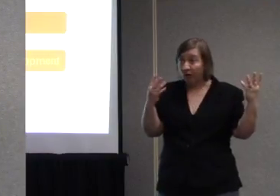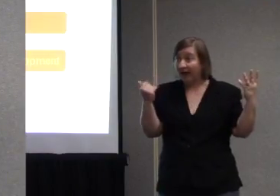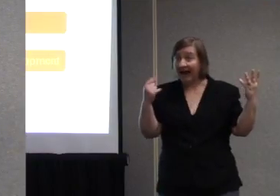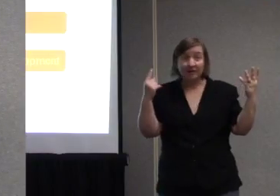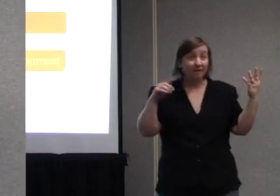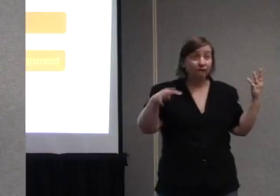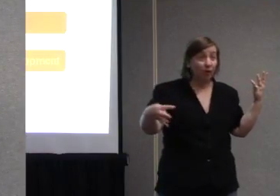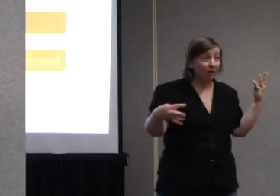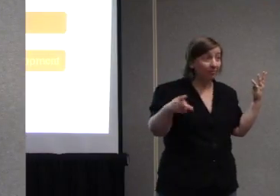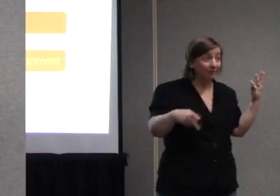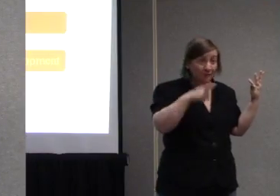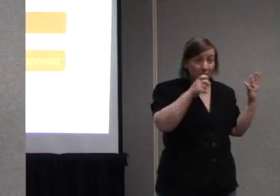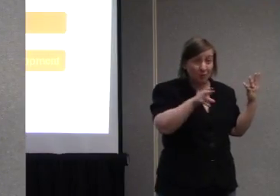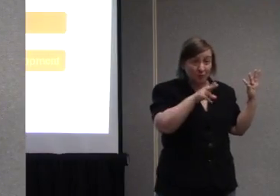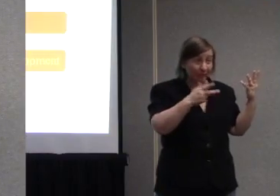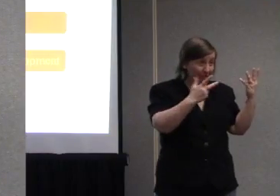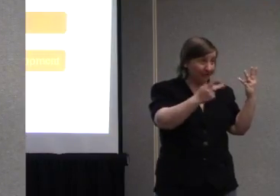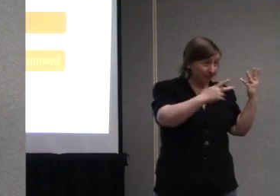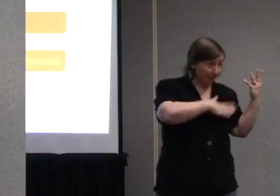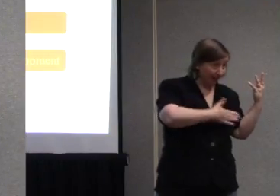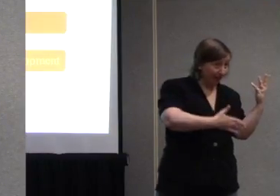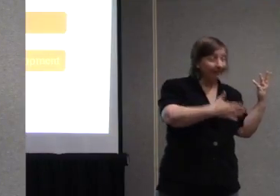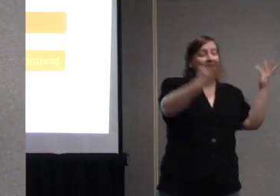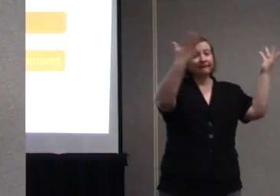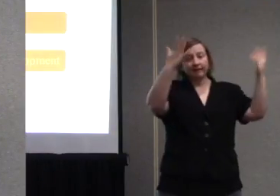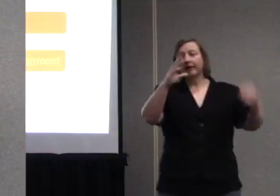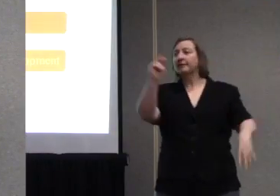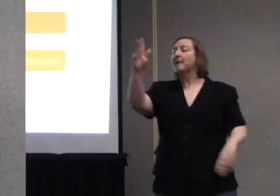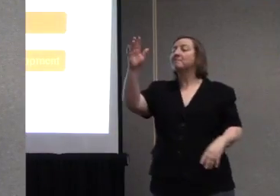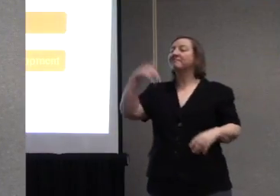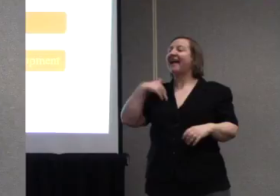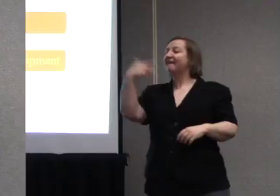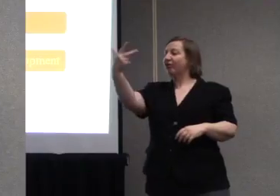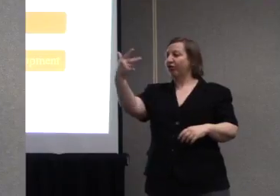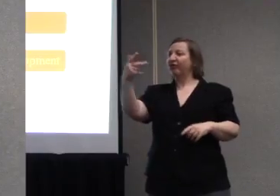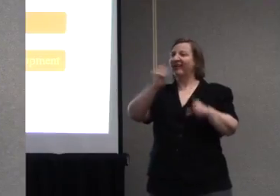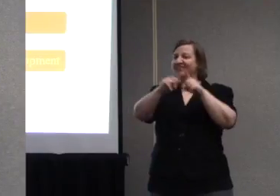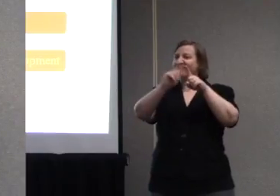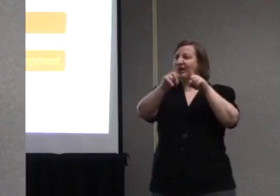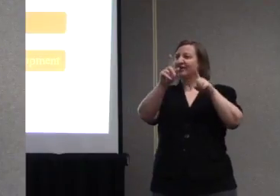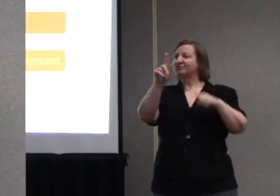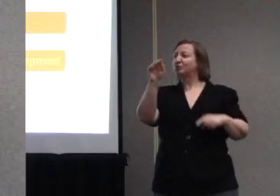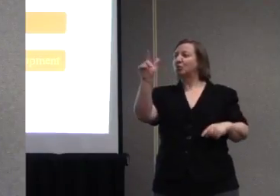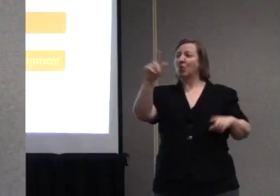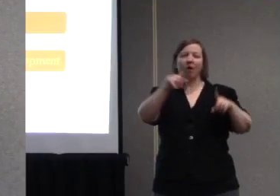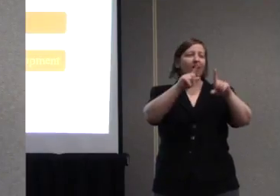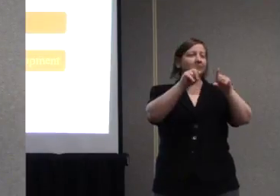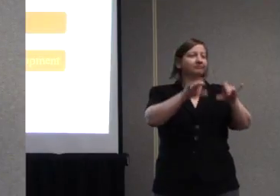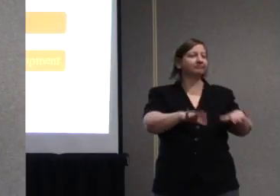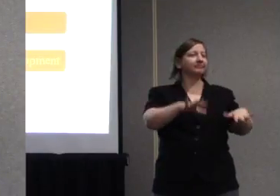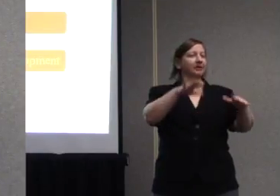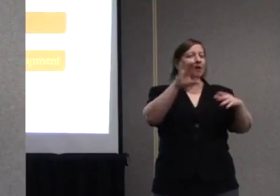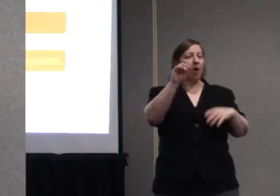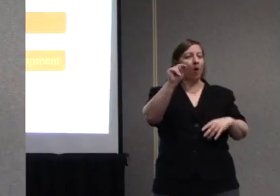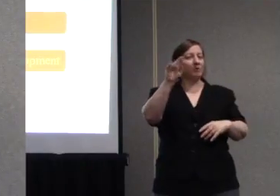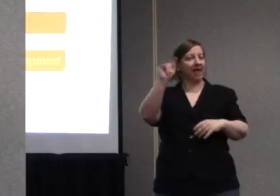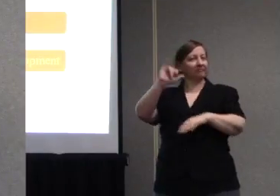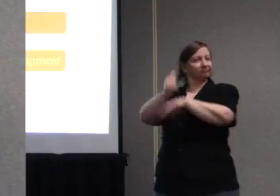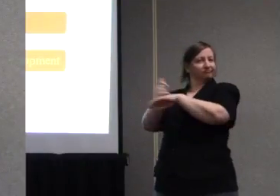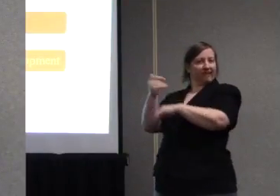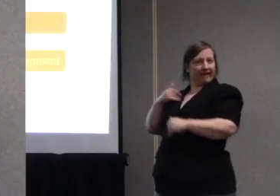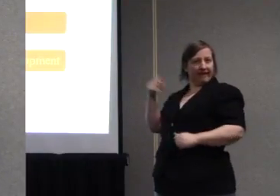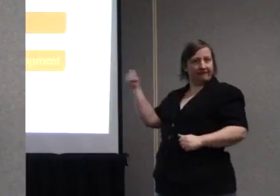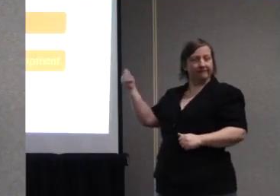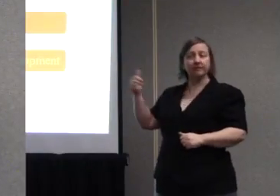Going for 4. Do I hear 4? Do we have 4 people that use them? 3 people that use them. Okay. There are 3 instruments that the ONET has,